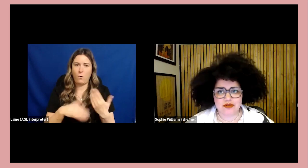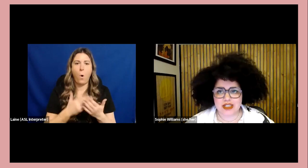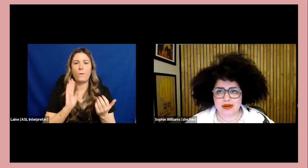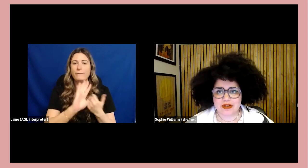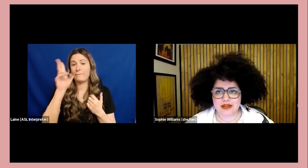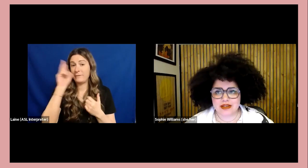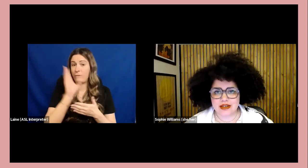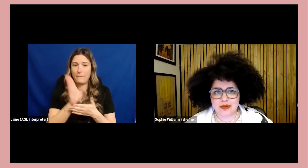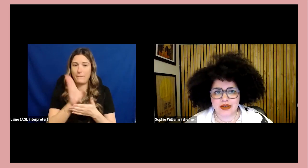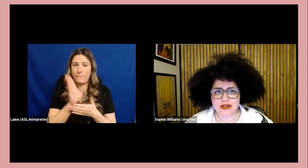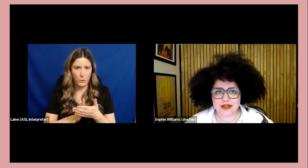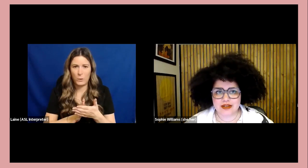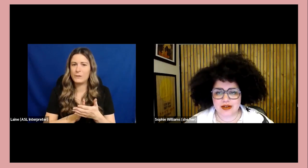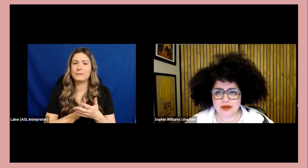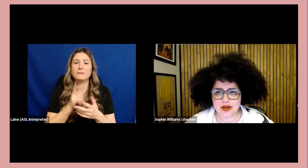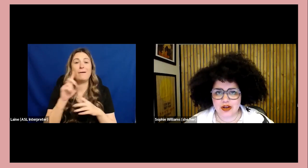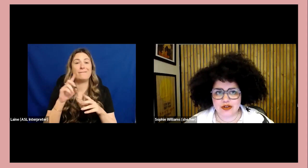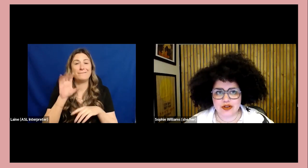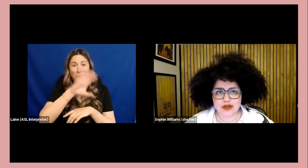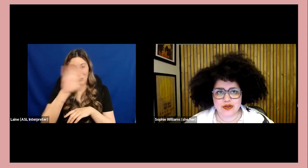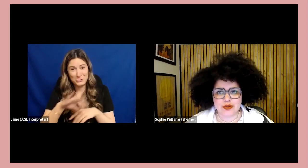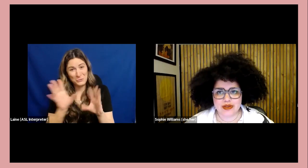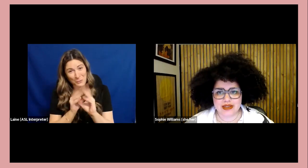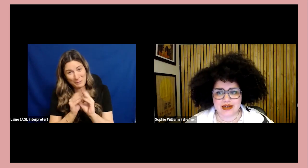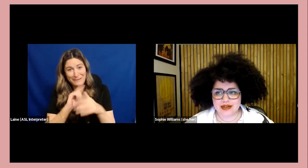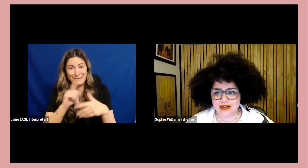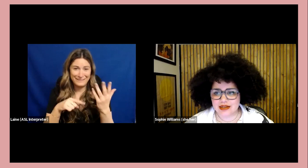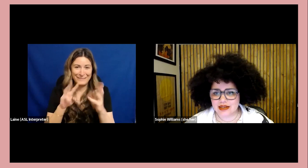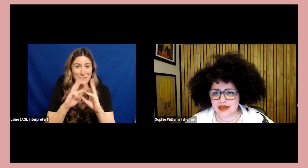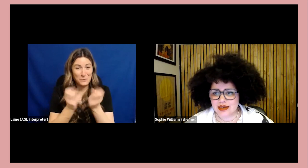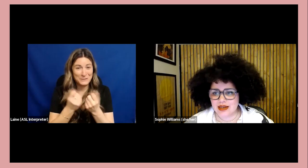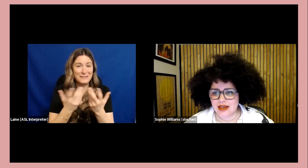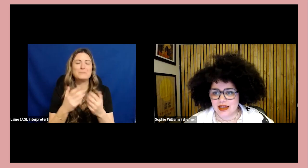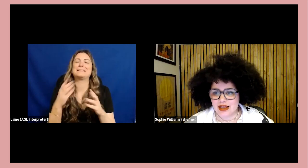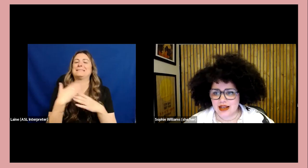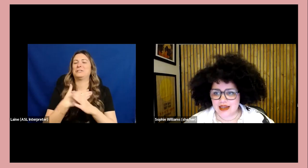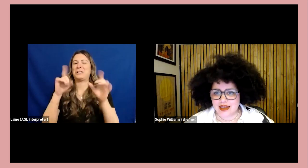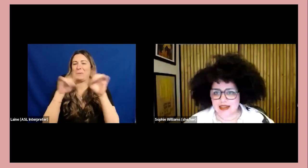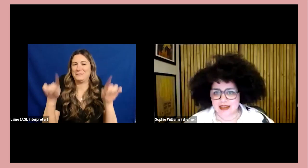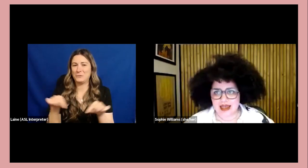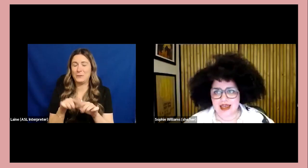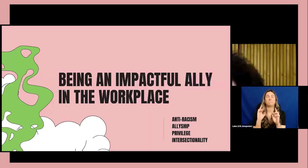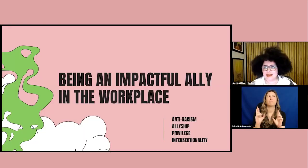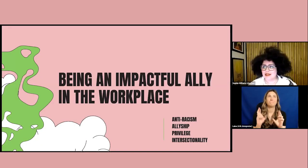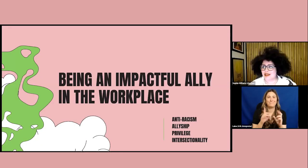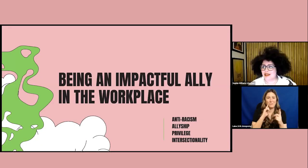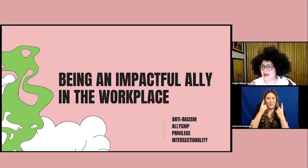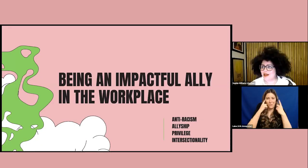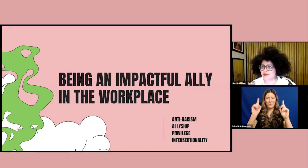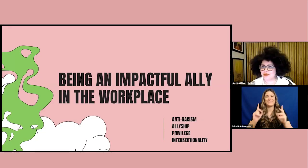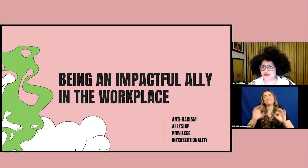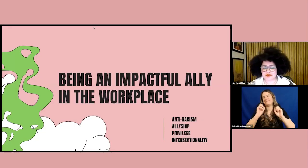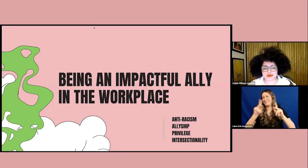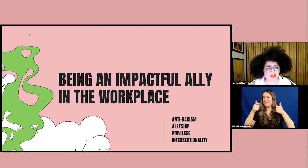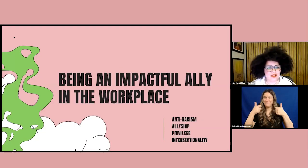screen and crossing my fingers that it works. So two seconds. Click that. There we